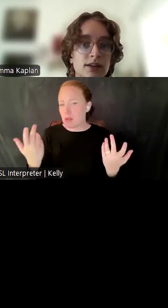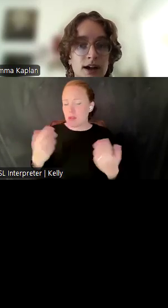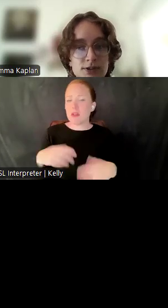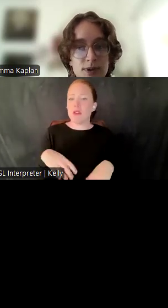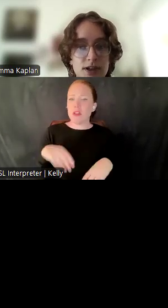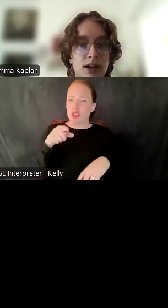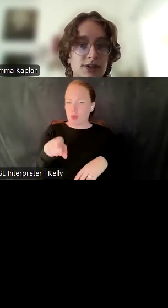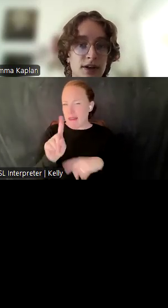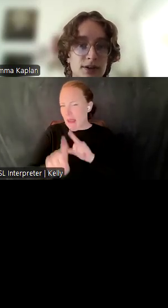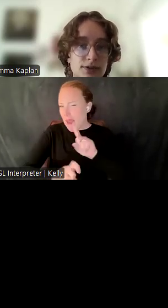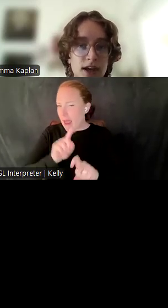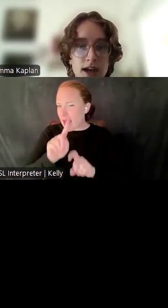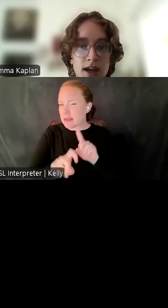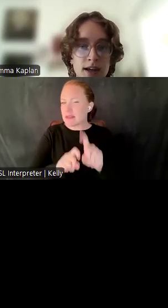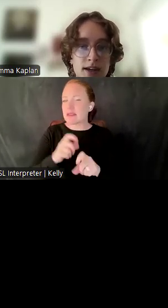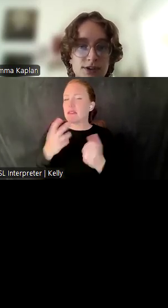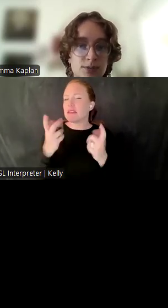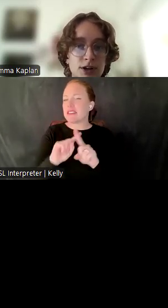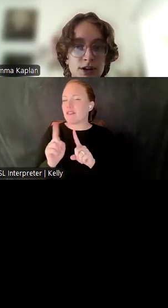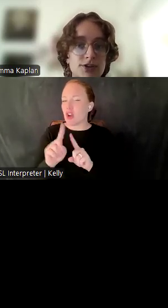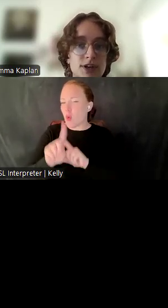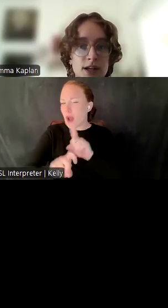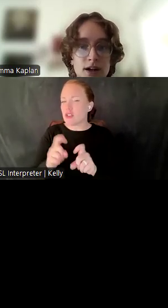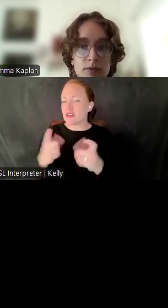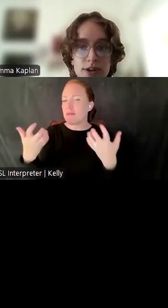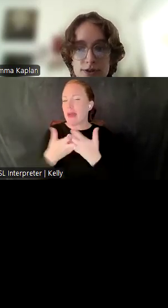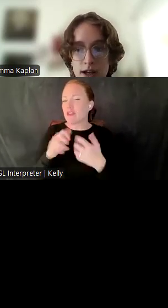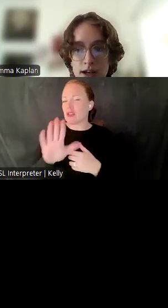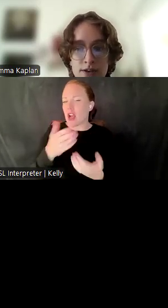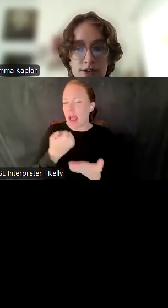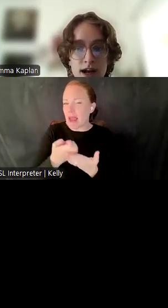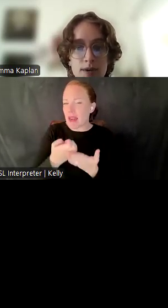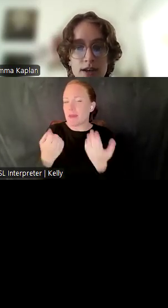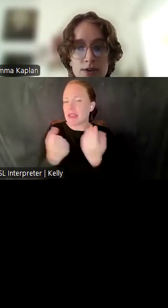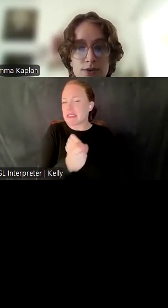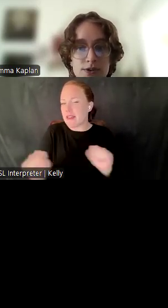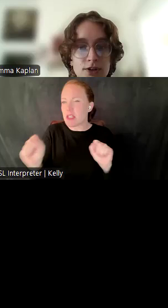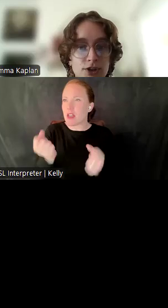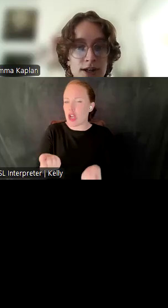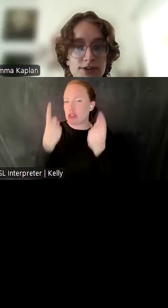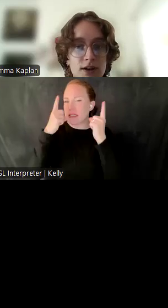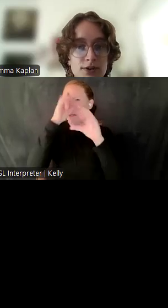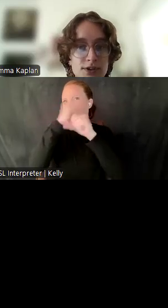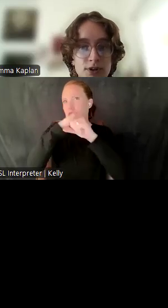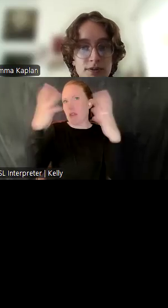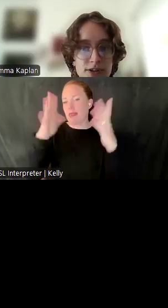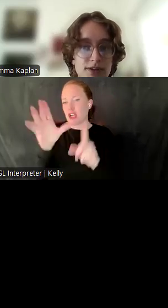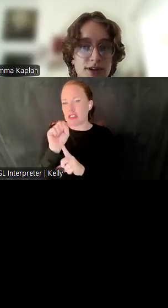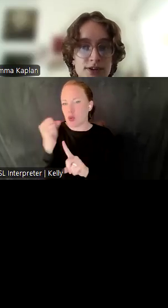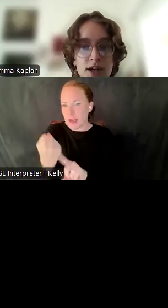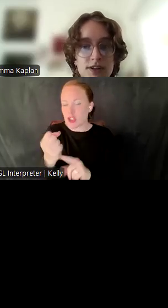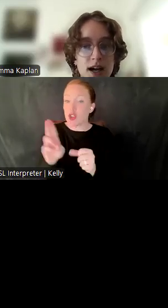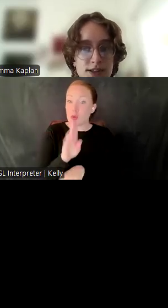in a way that aligns with the client's values. And it gives us a broader understanding of where this client is and how we can use their strengths, skills, and